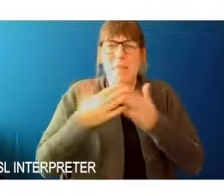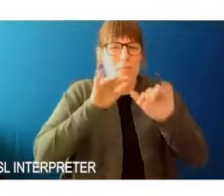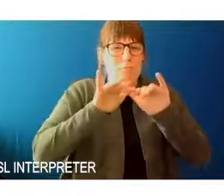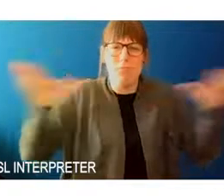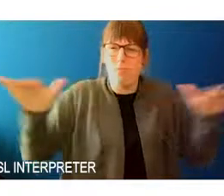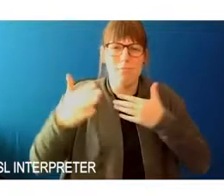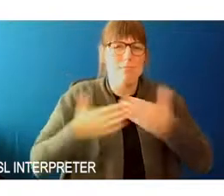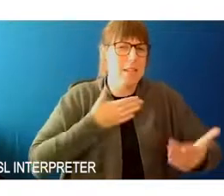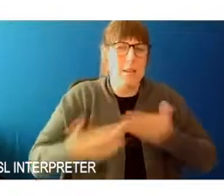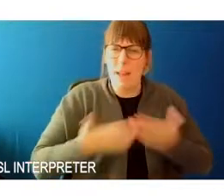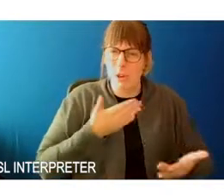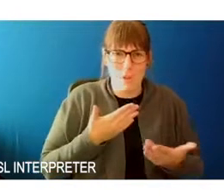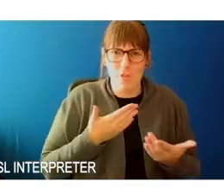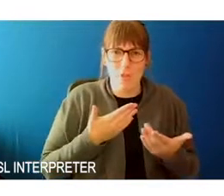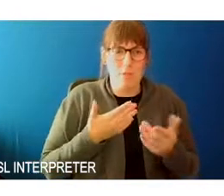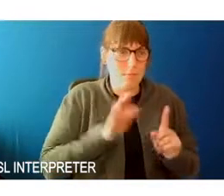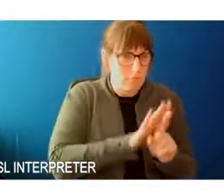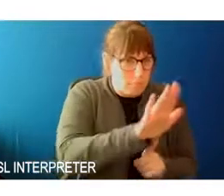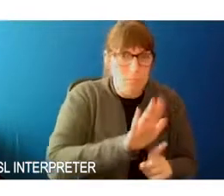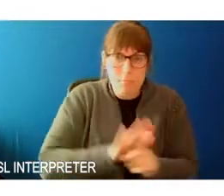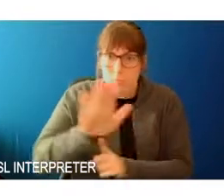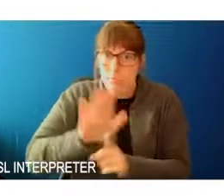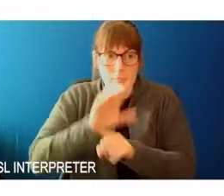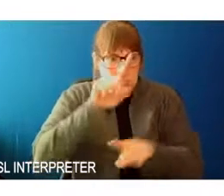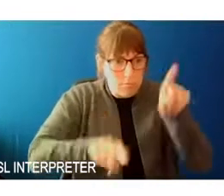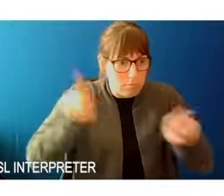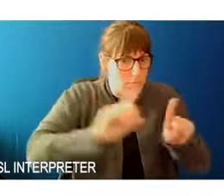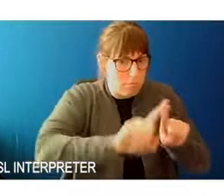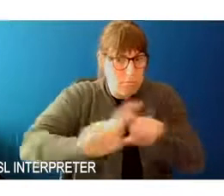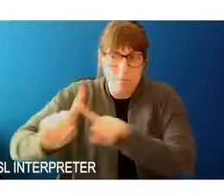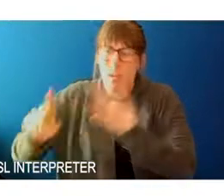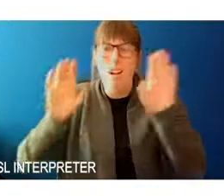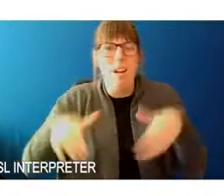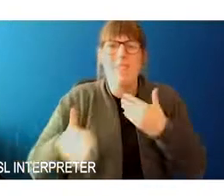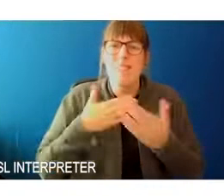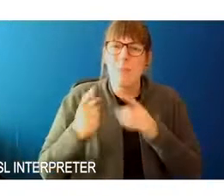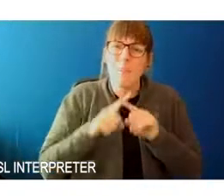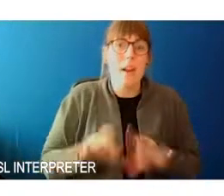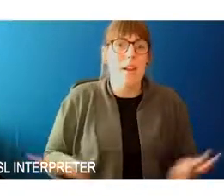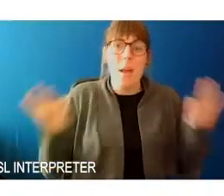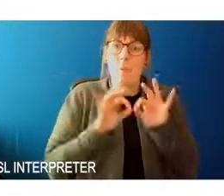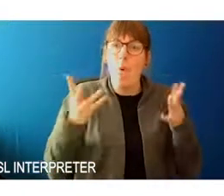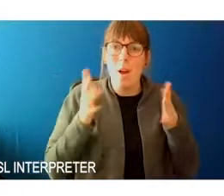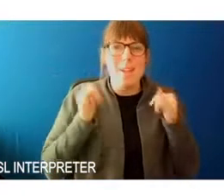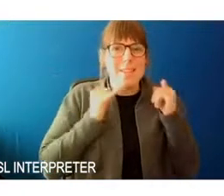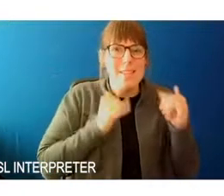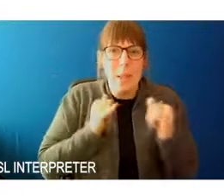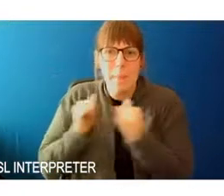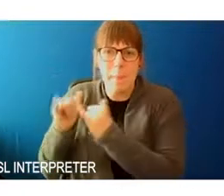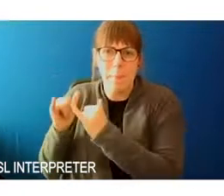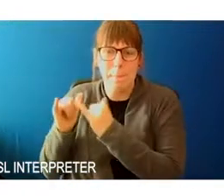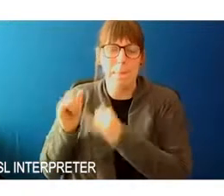of background, regardless of anything that makes us unique and different, but all about